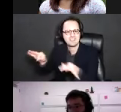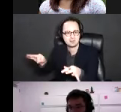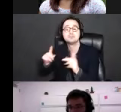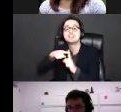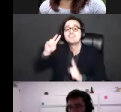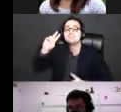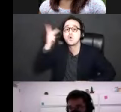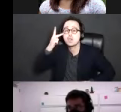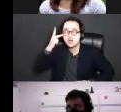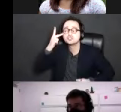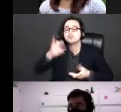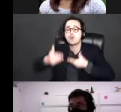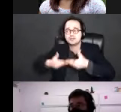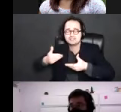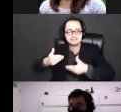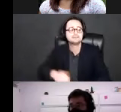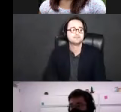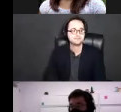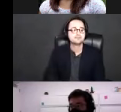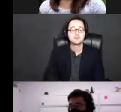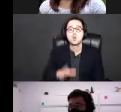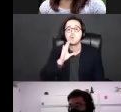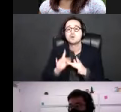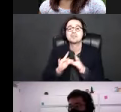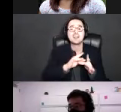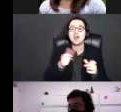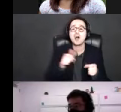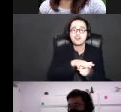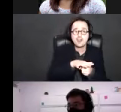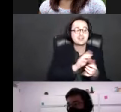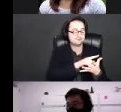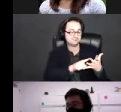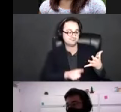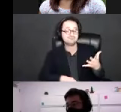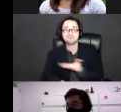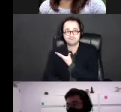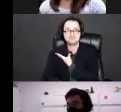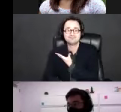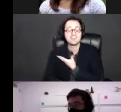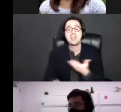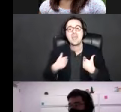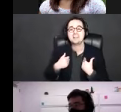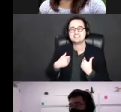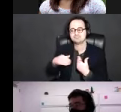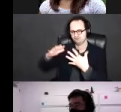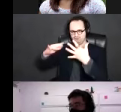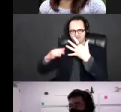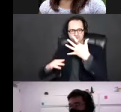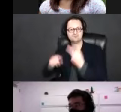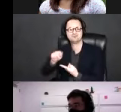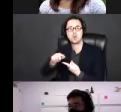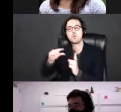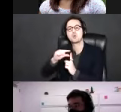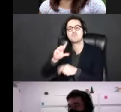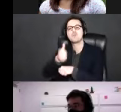processing. It connects, amongst other regions, Brochet's area and Wernicke's area. It also has projections down to the visual word form area down